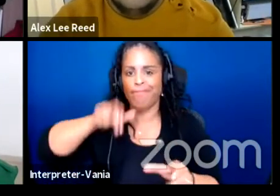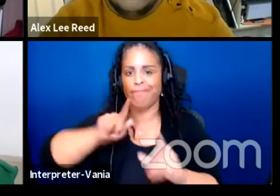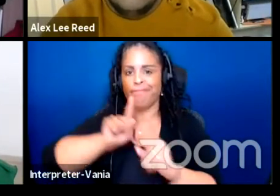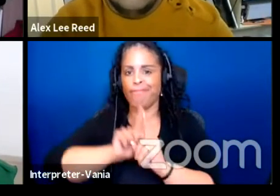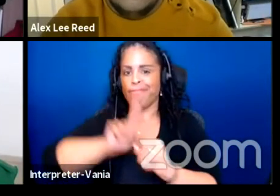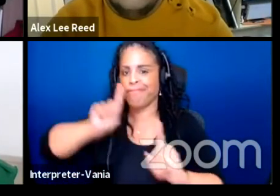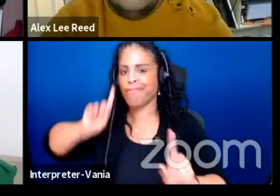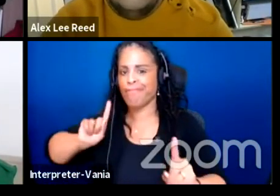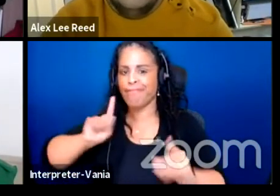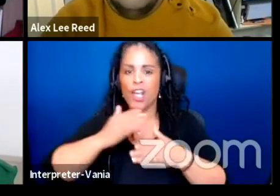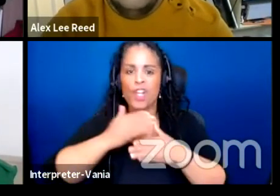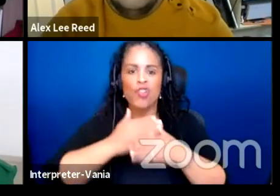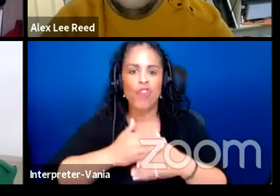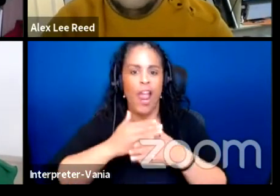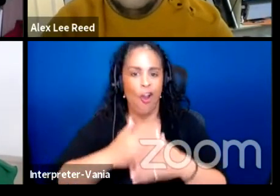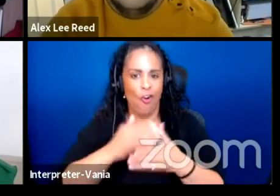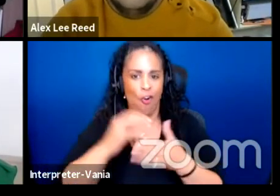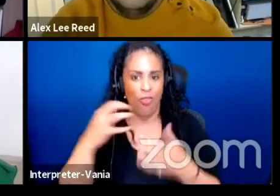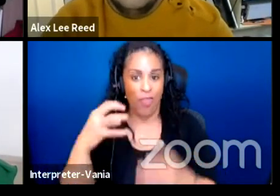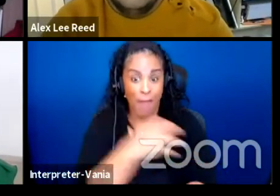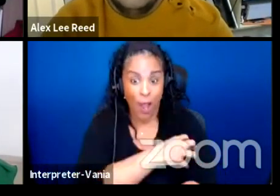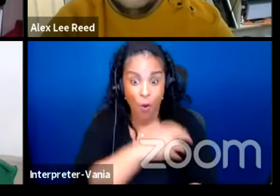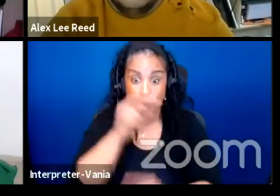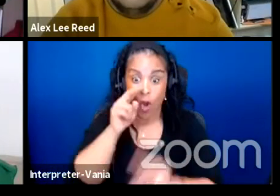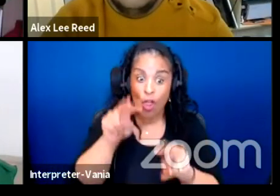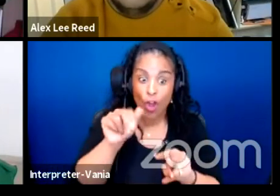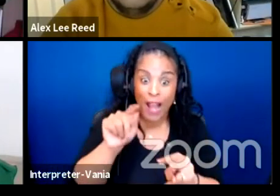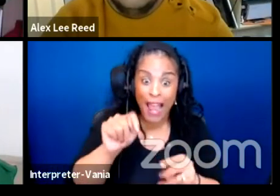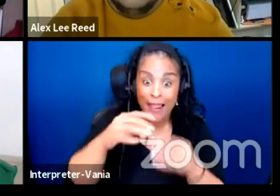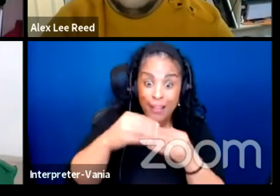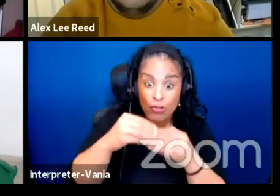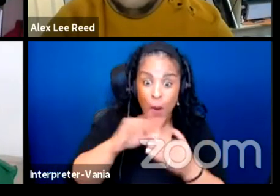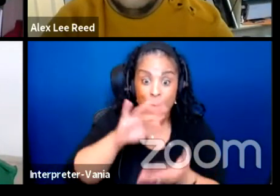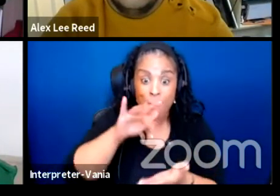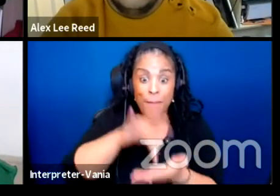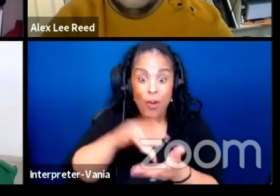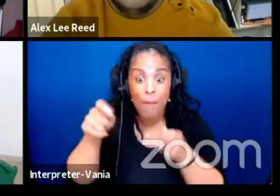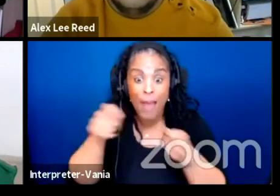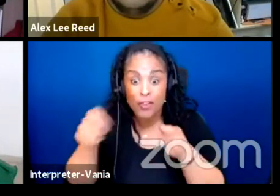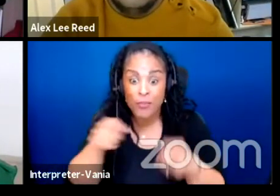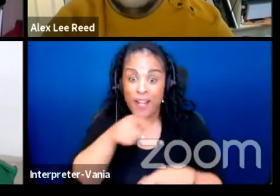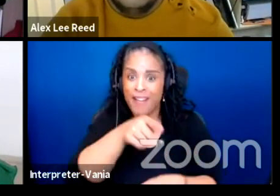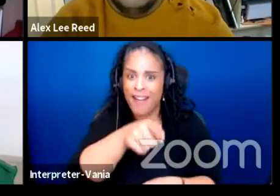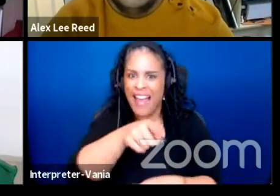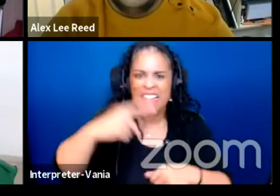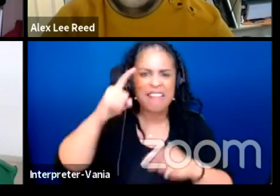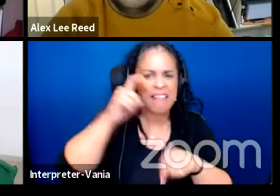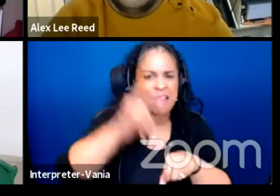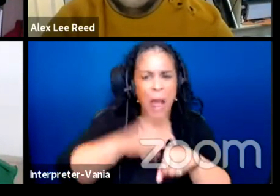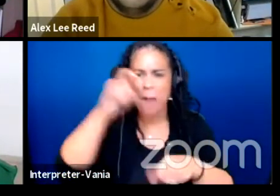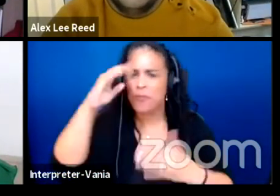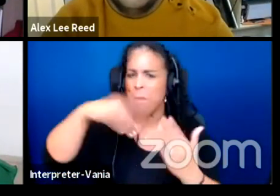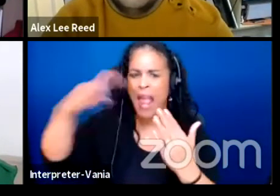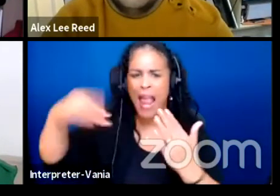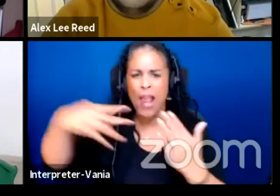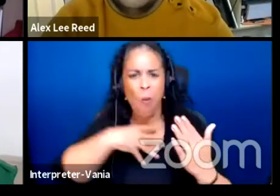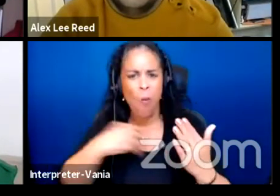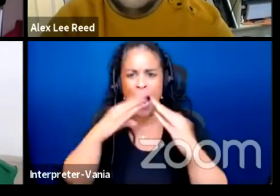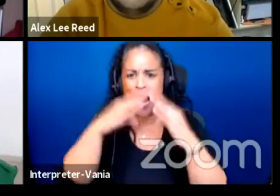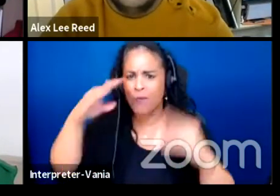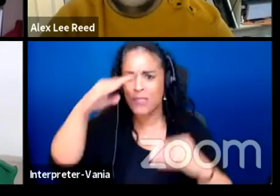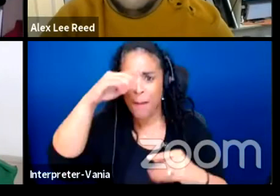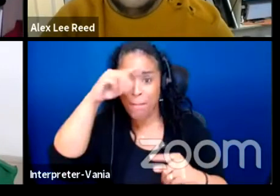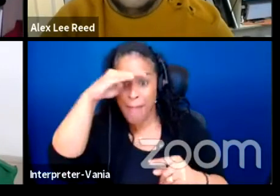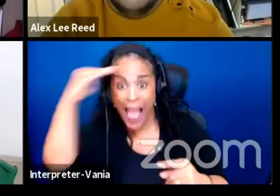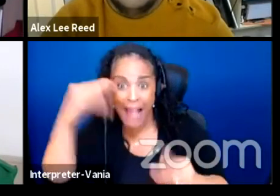power. So when we look at leadership and middle management, it's time to paint the White House Black. Meaning we need more Black